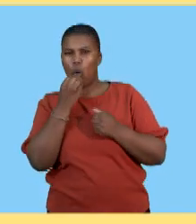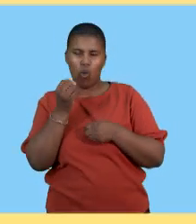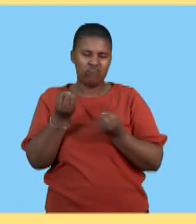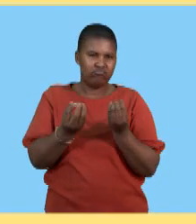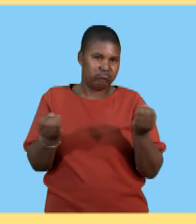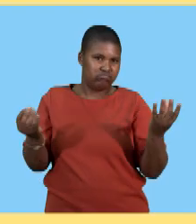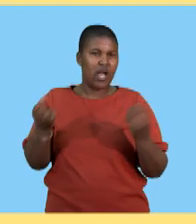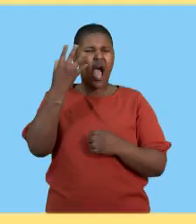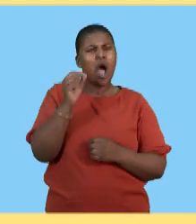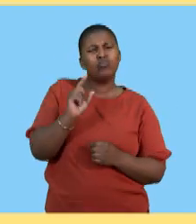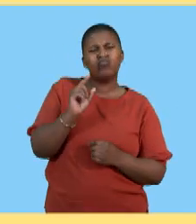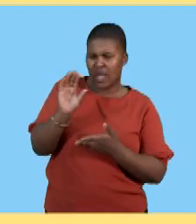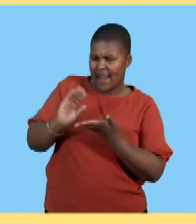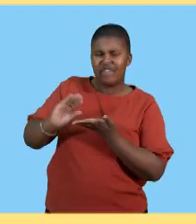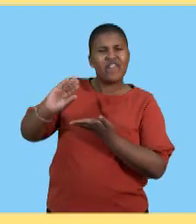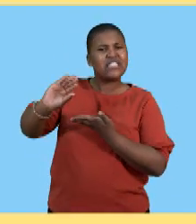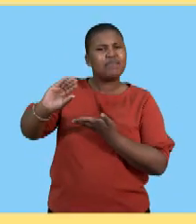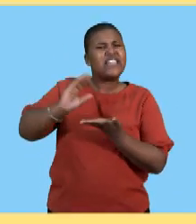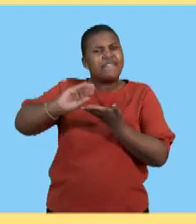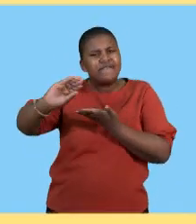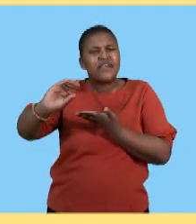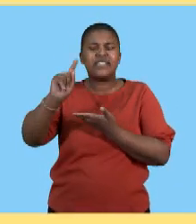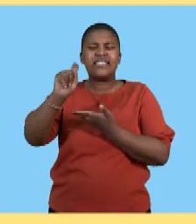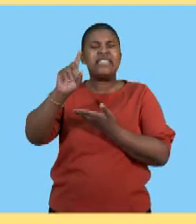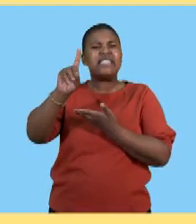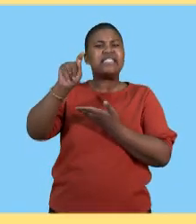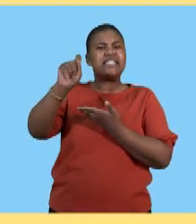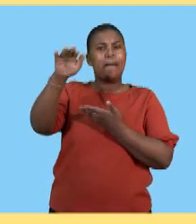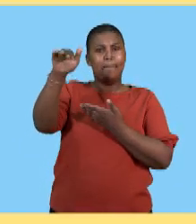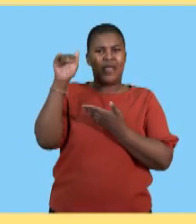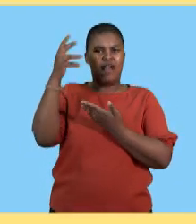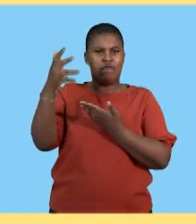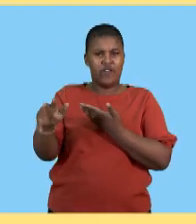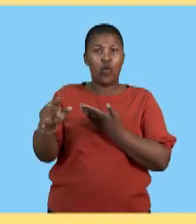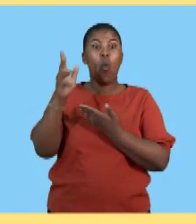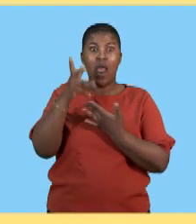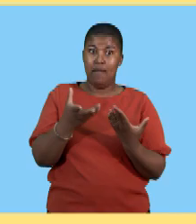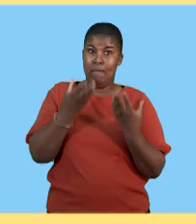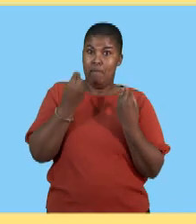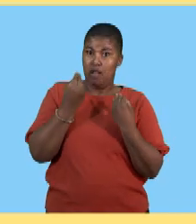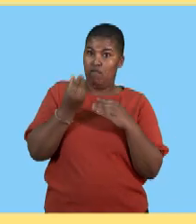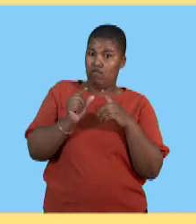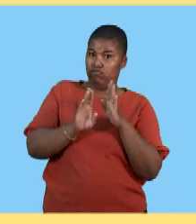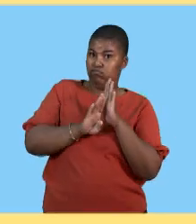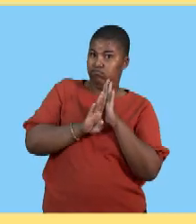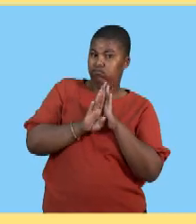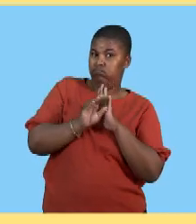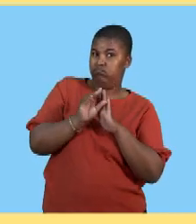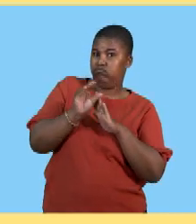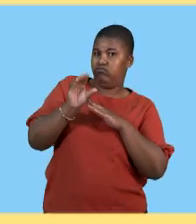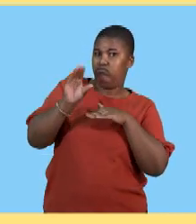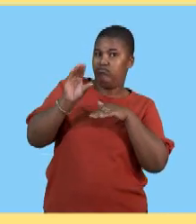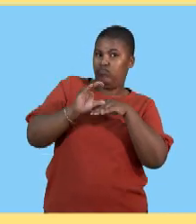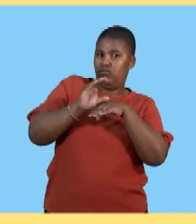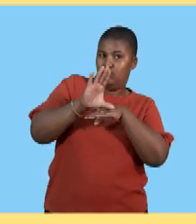in TDT Bank that is set to mature in the next financial period. Todd, the bookkeeper, has informed her that